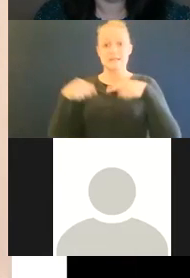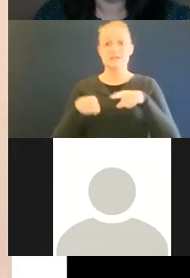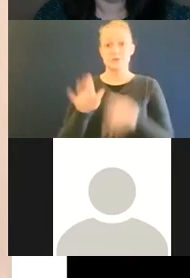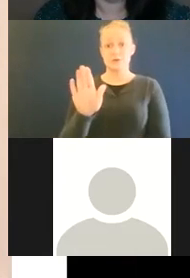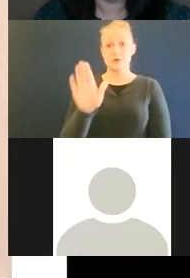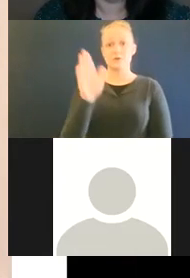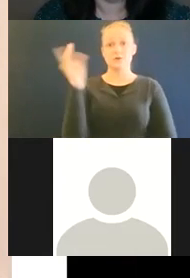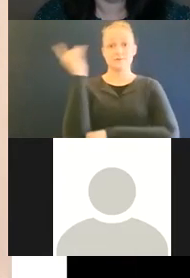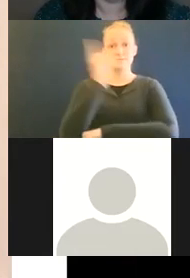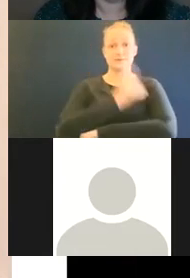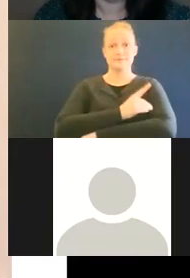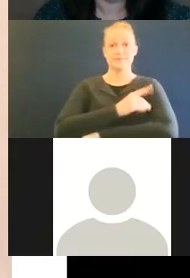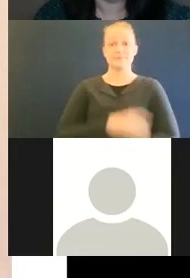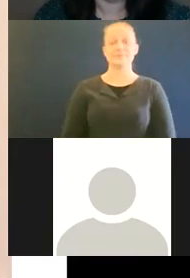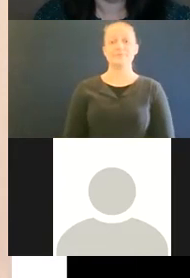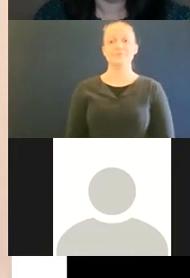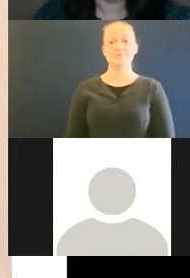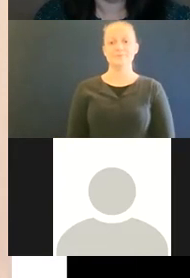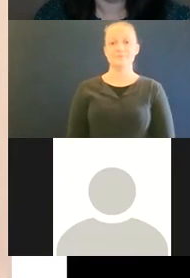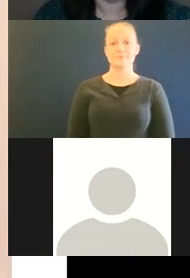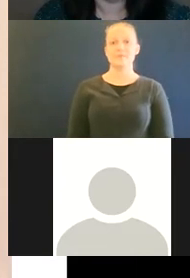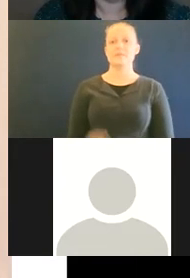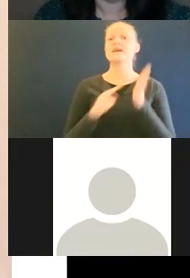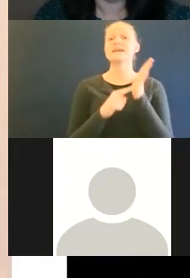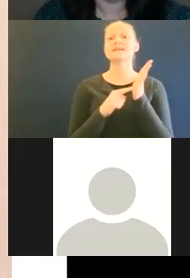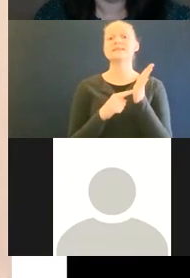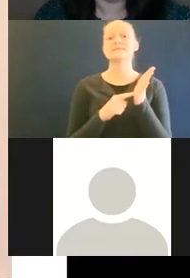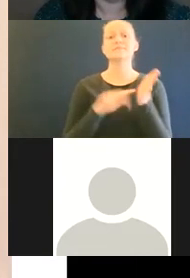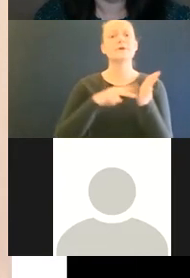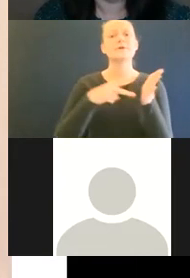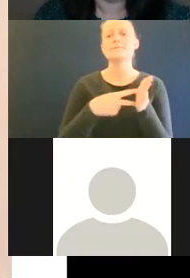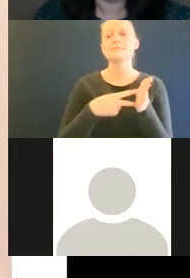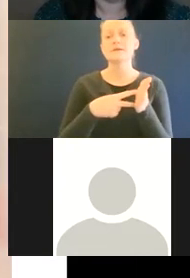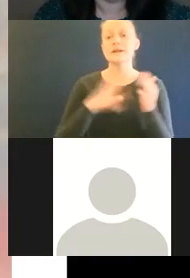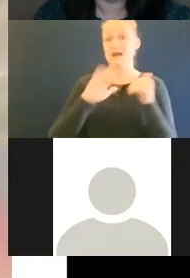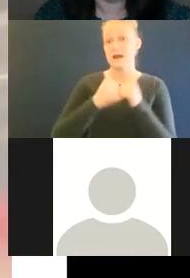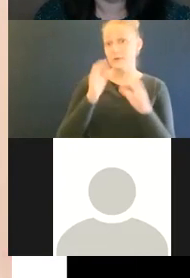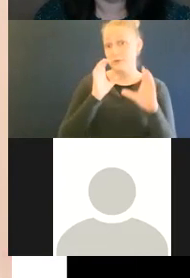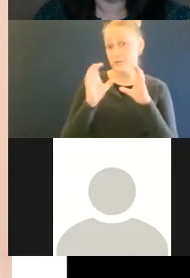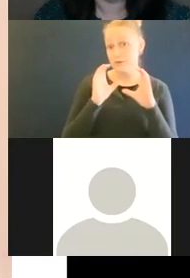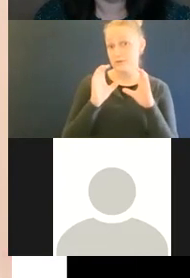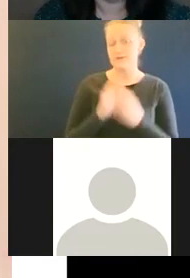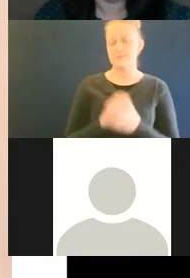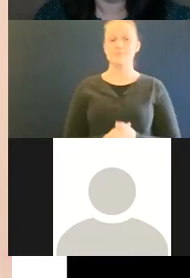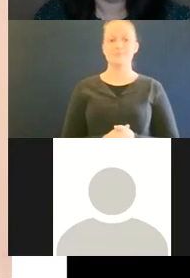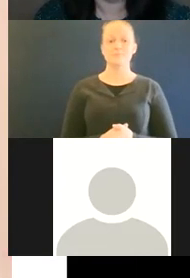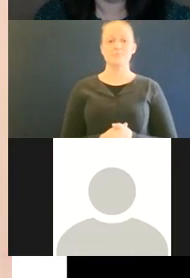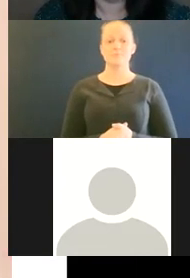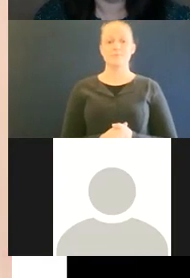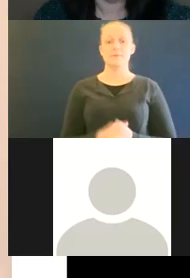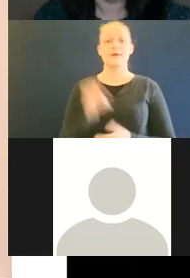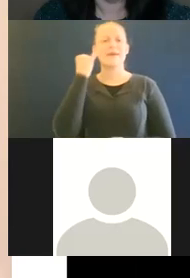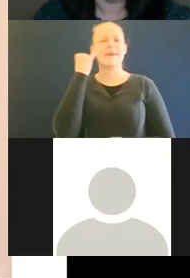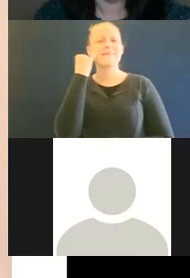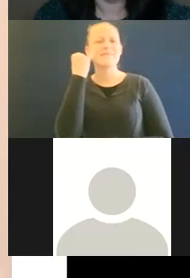days. Here's an example of the meaning of core in communication. If I were to say the